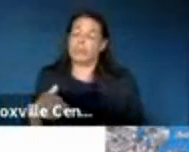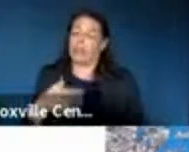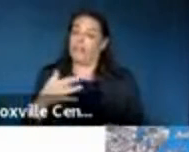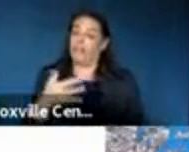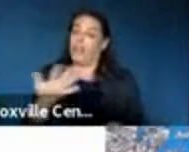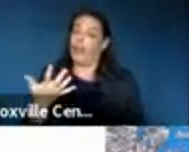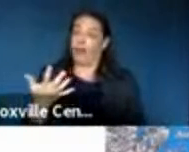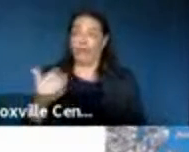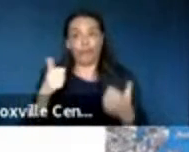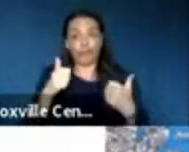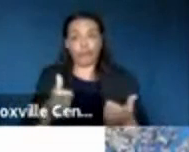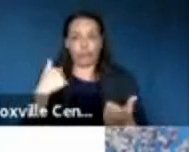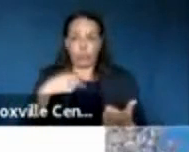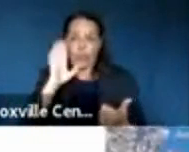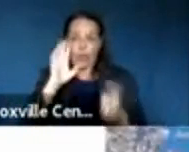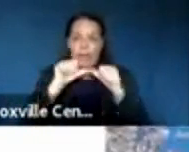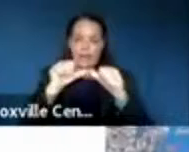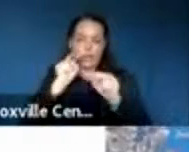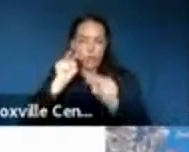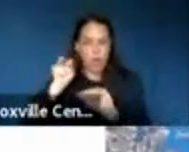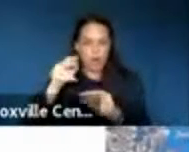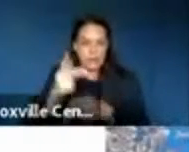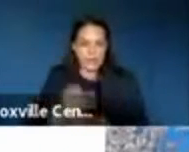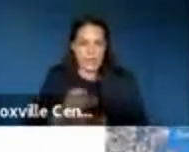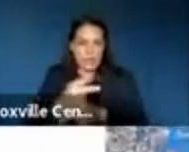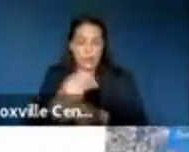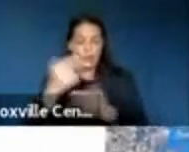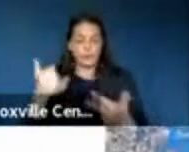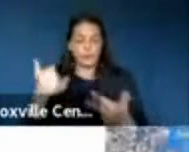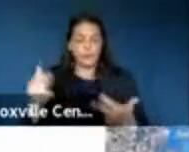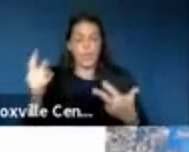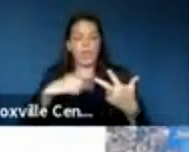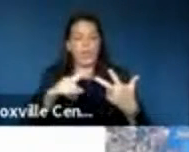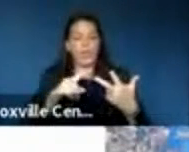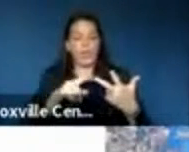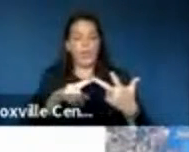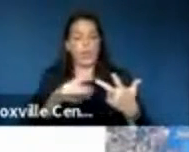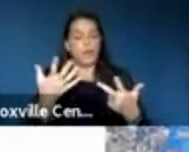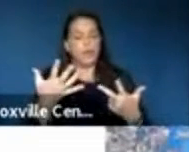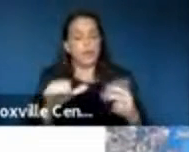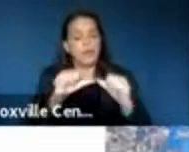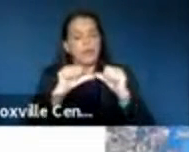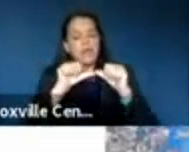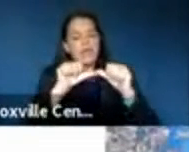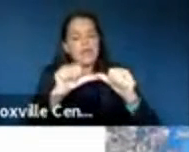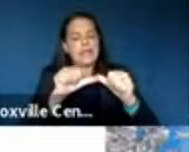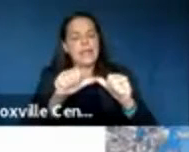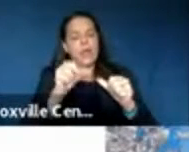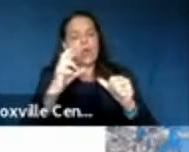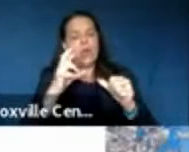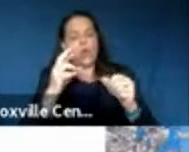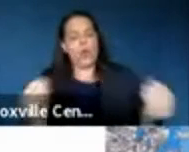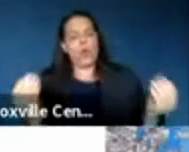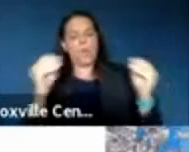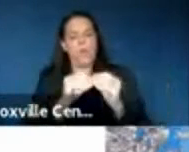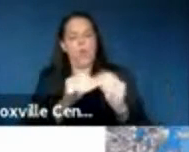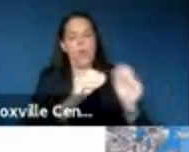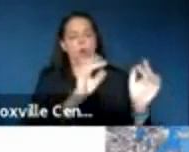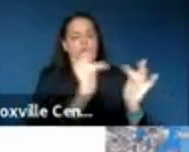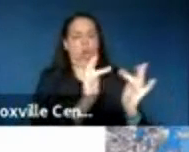to watch it closely. Now on to our third benchmark, sustained or increased public health